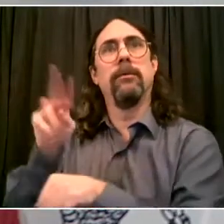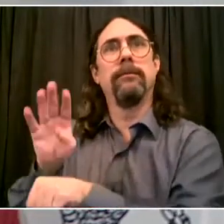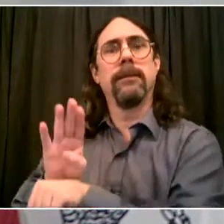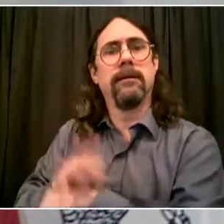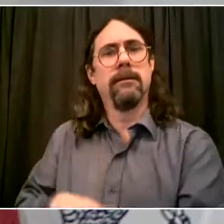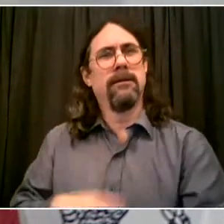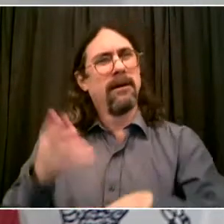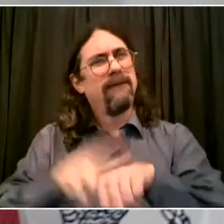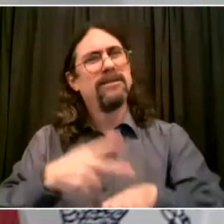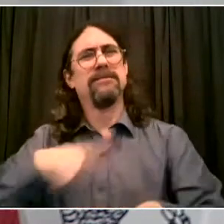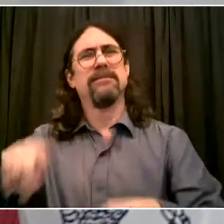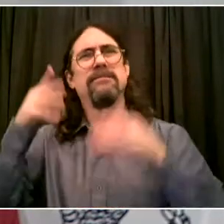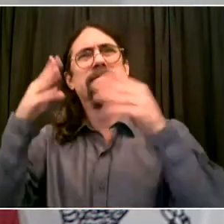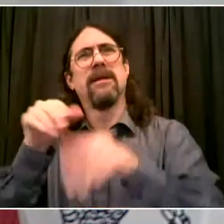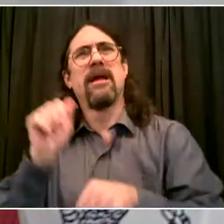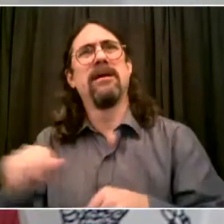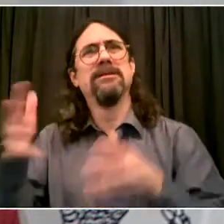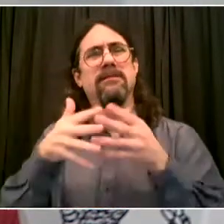help.